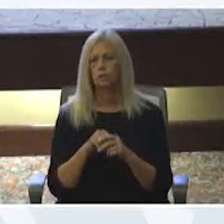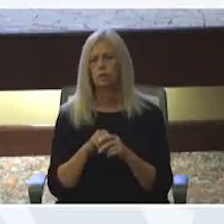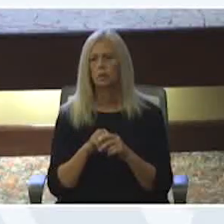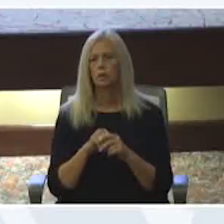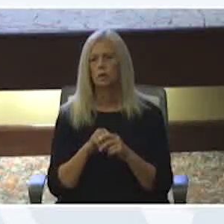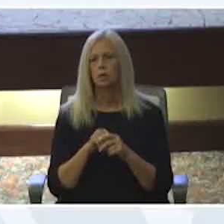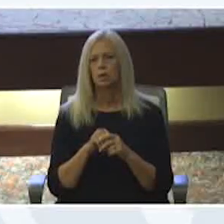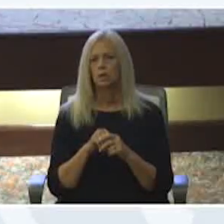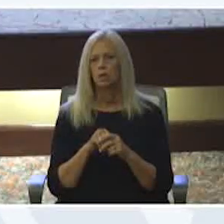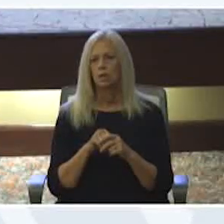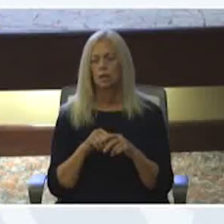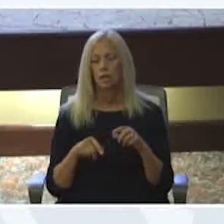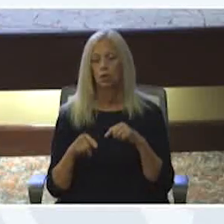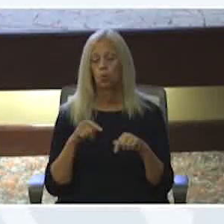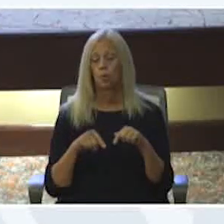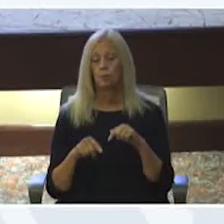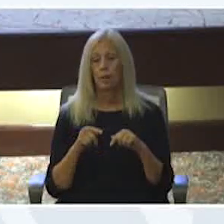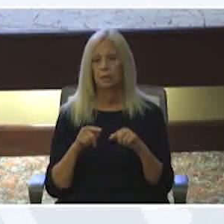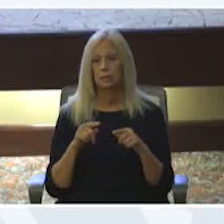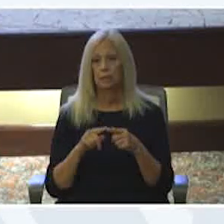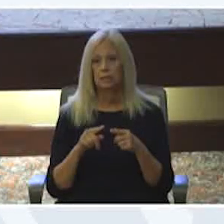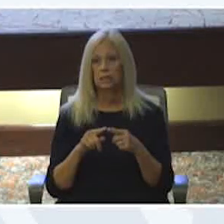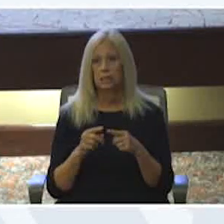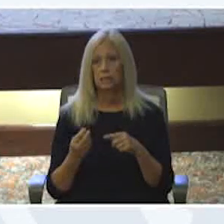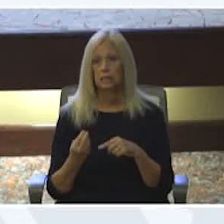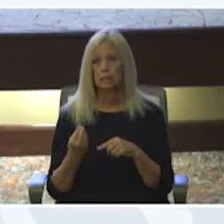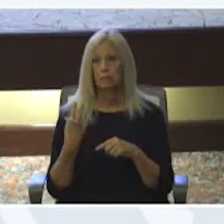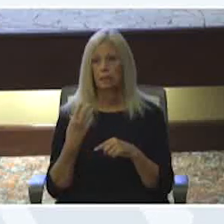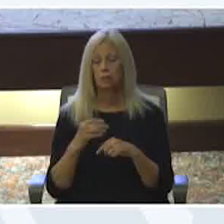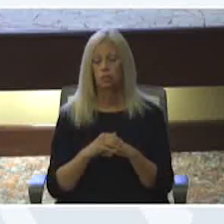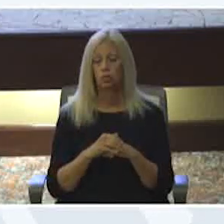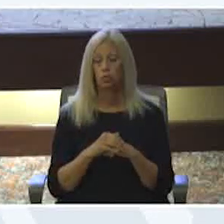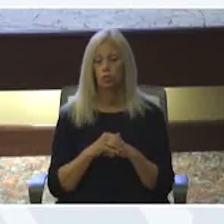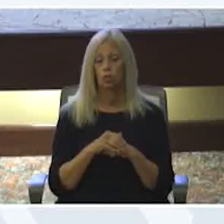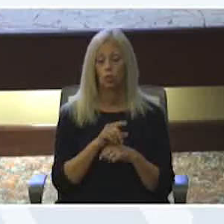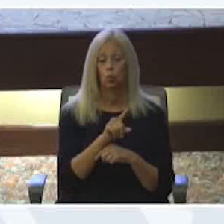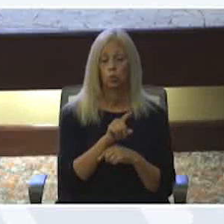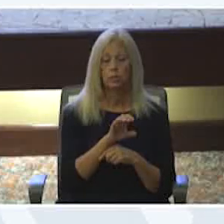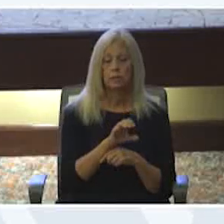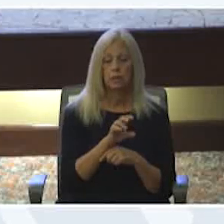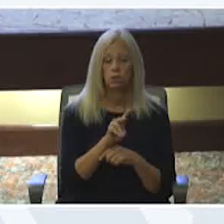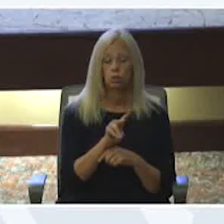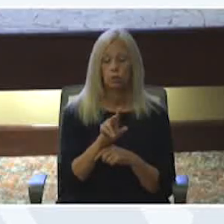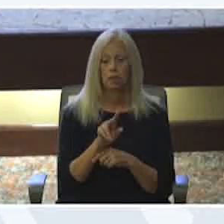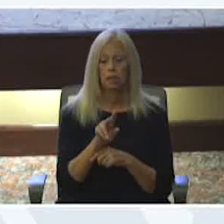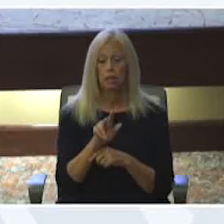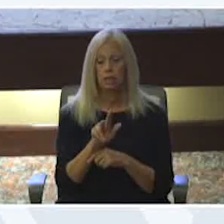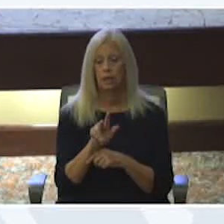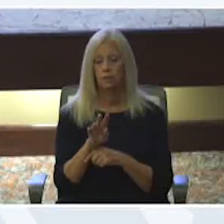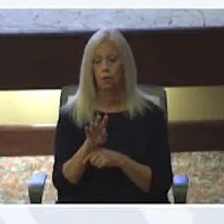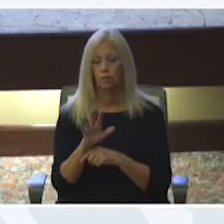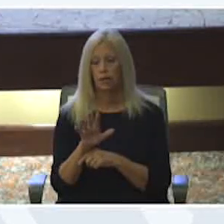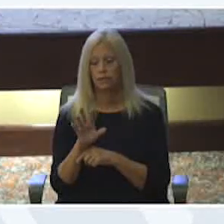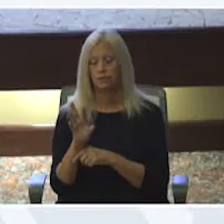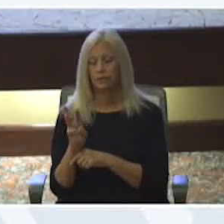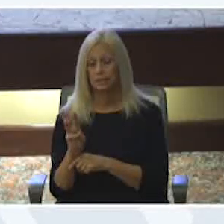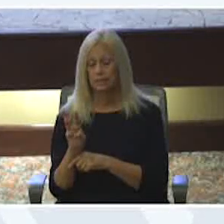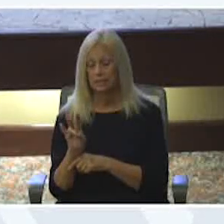this page here. You've got alternate 1C, 2, 3, 4, 5, 7, and 9.